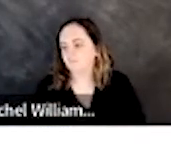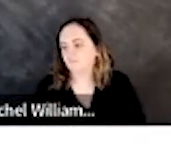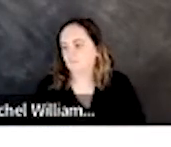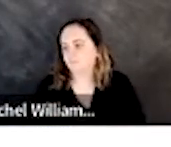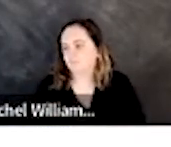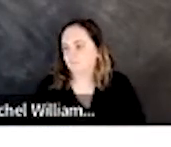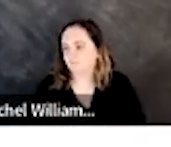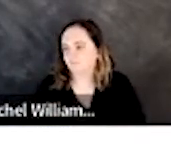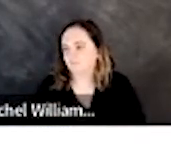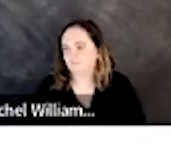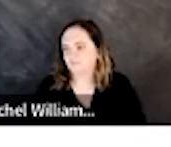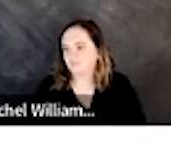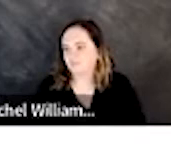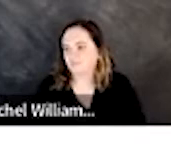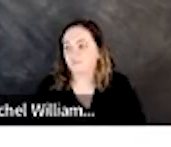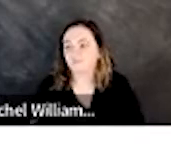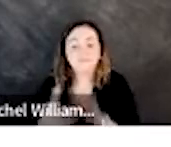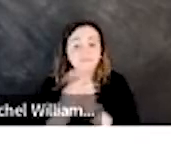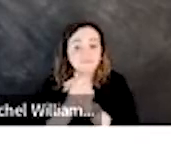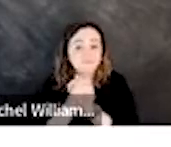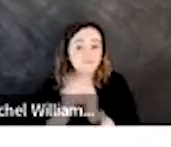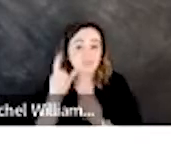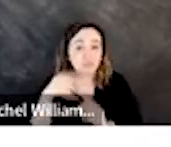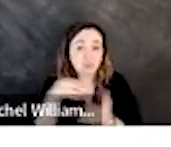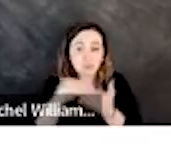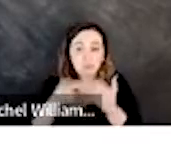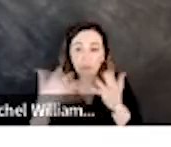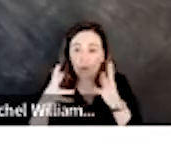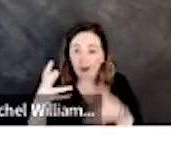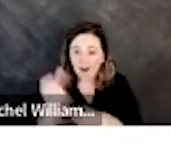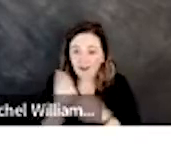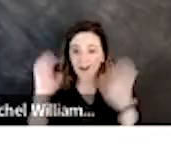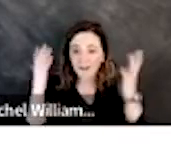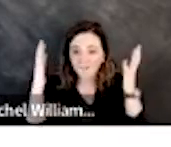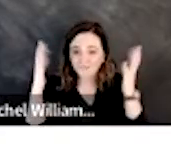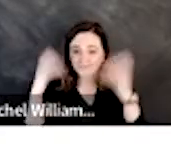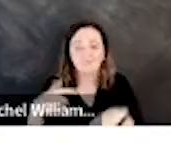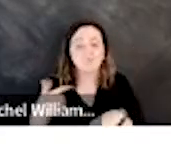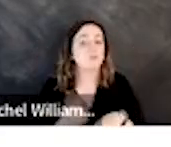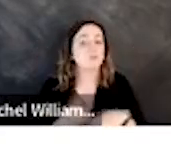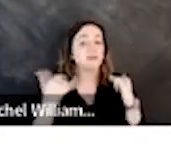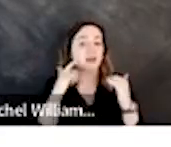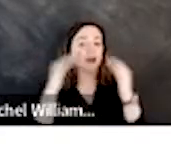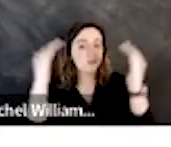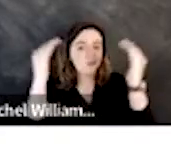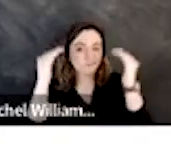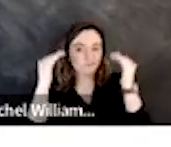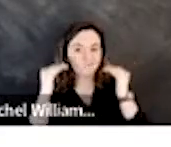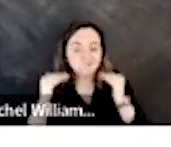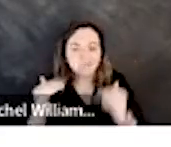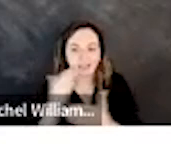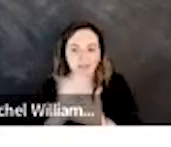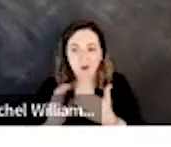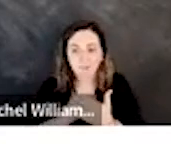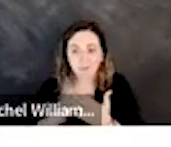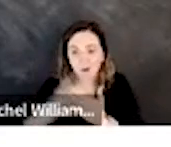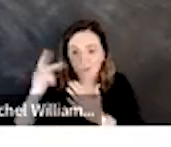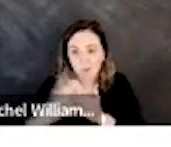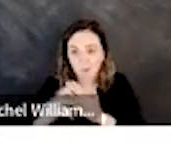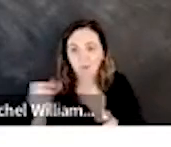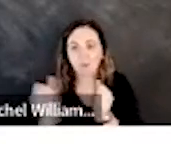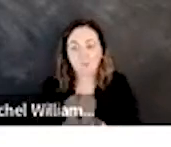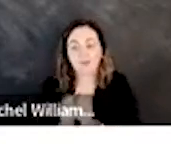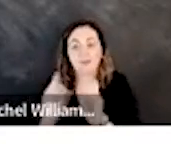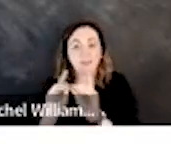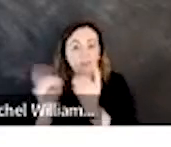Let's congratulate those students who've already received awards. We're going to move into the next part of the program with the